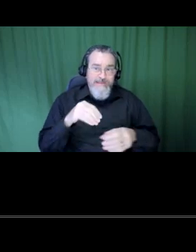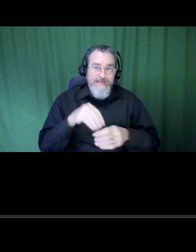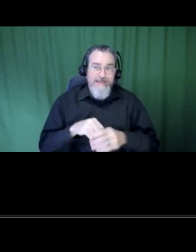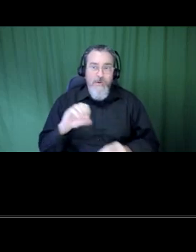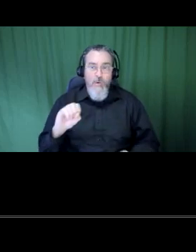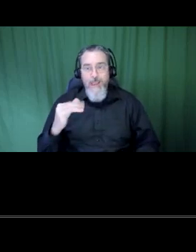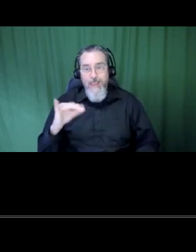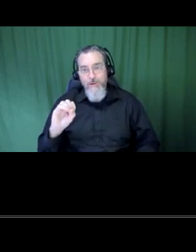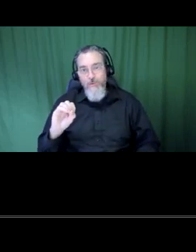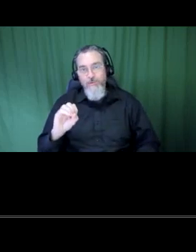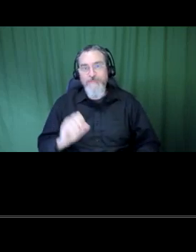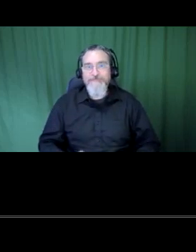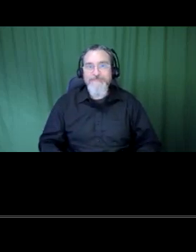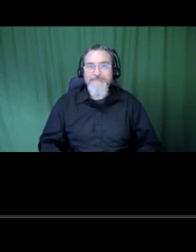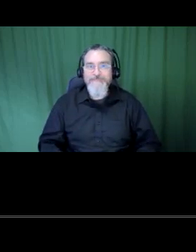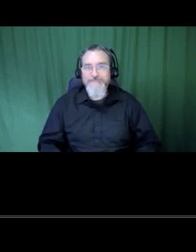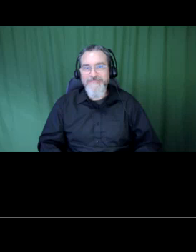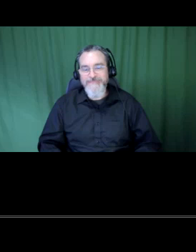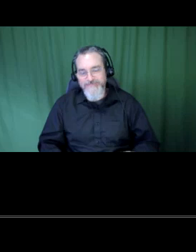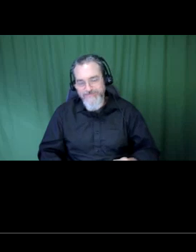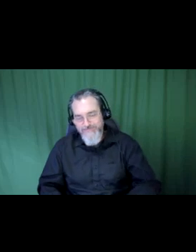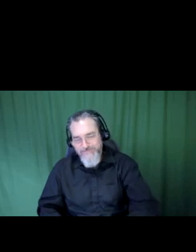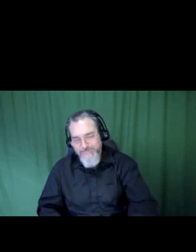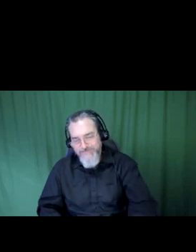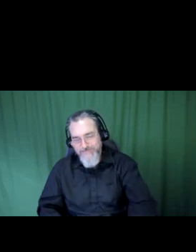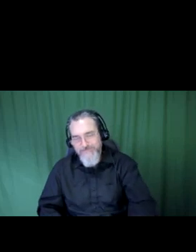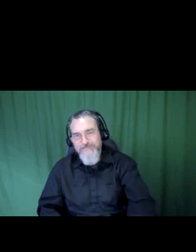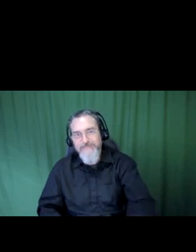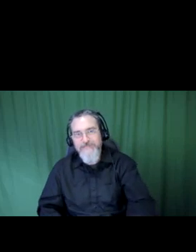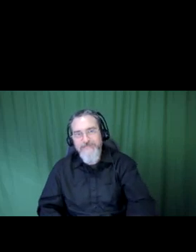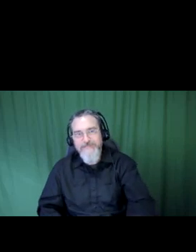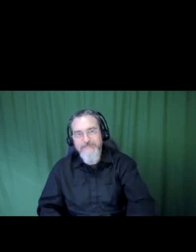Hi, Lorraine. Hi, Phil. Thank you so much for